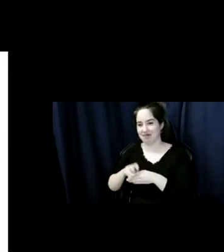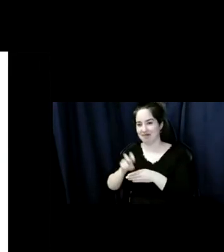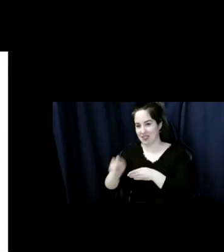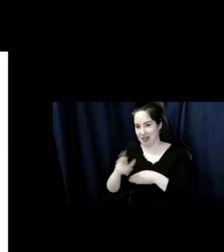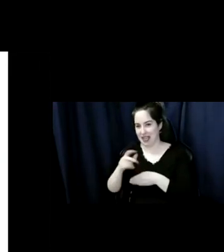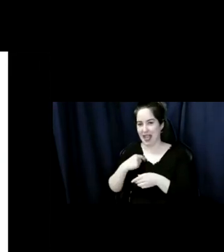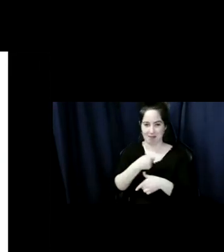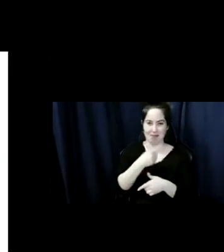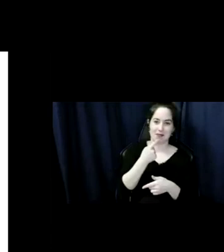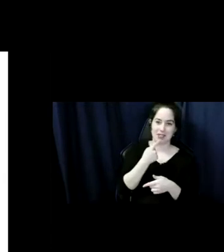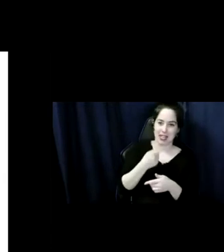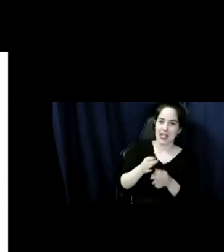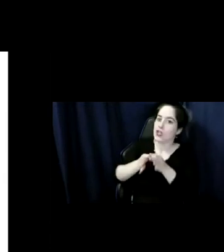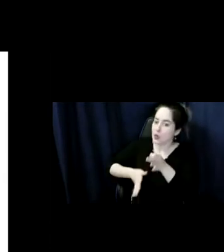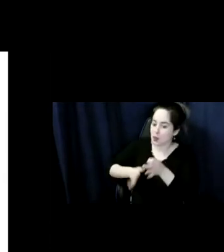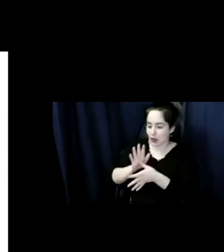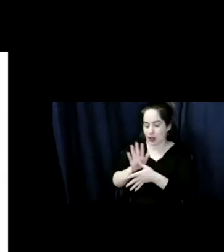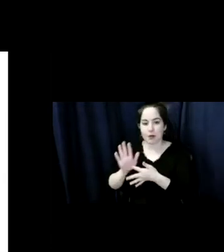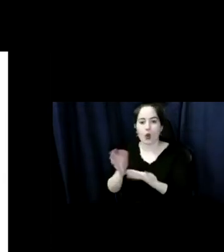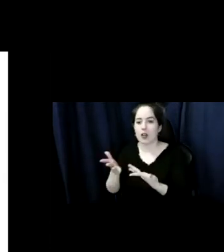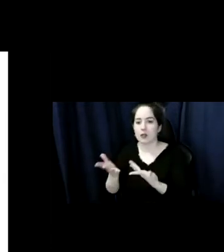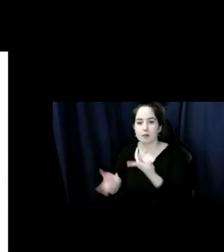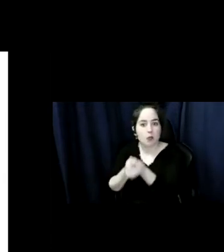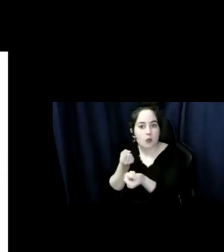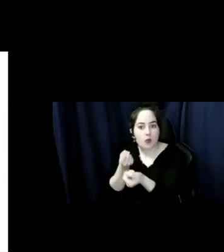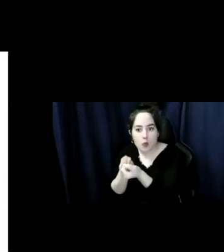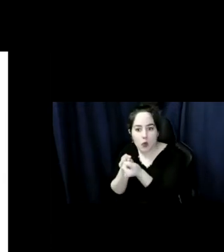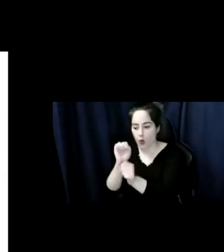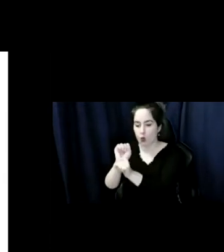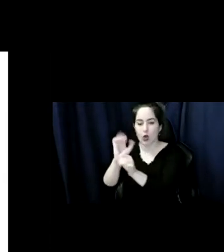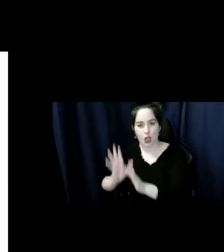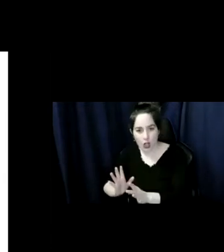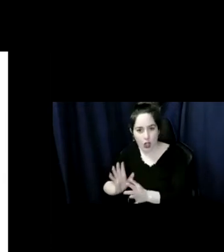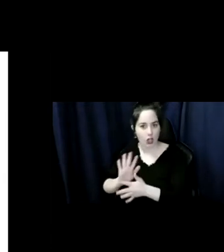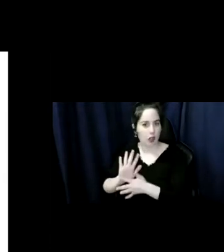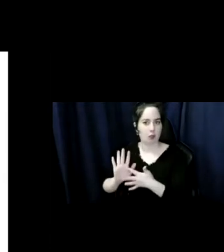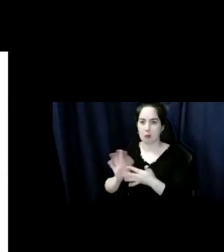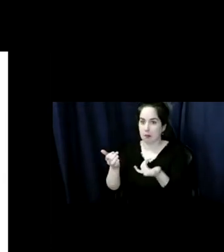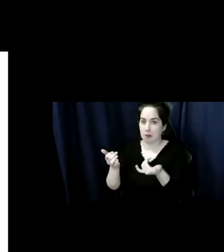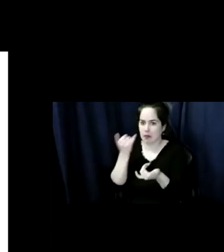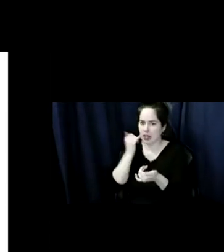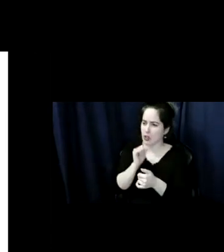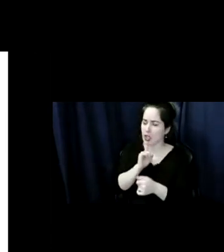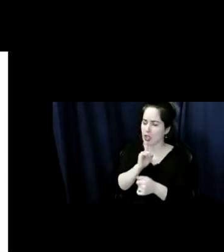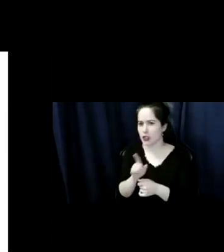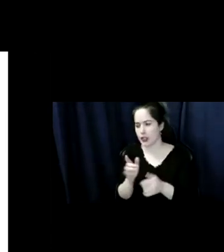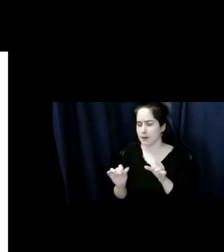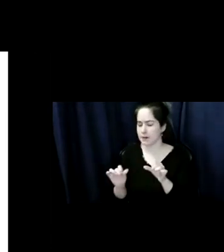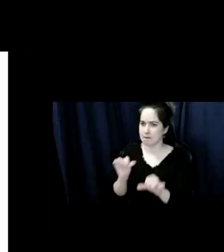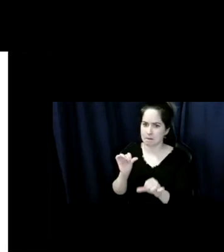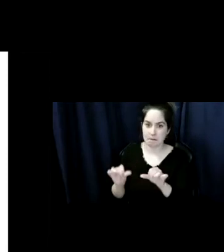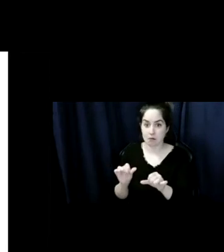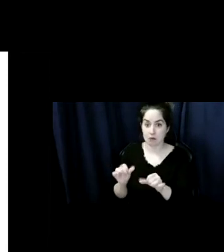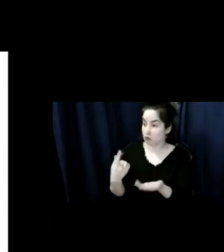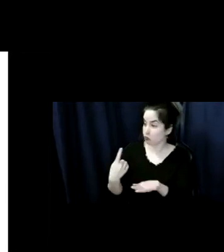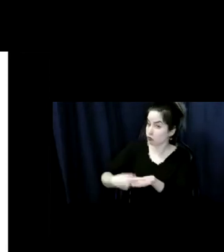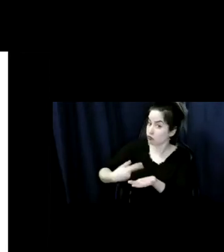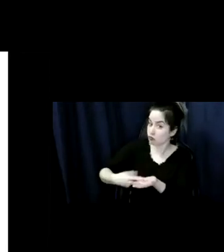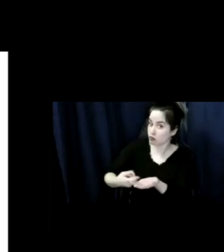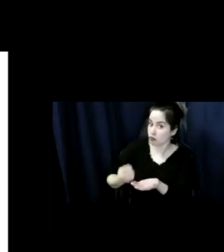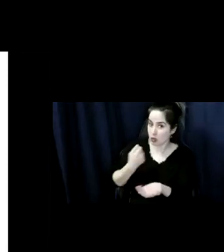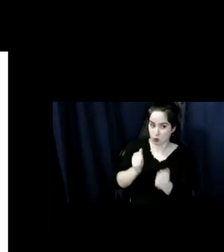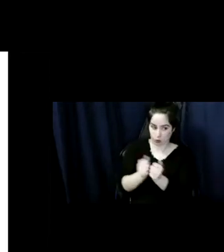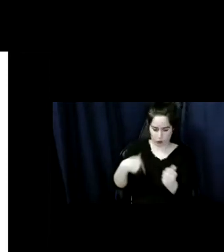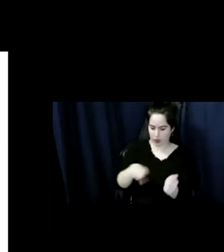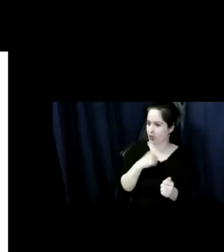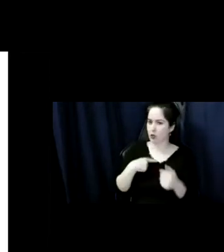or attendant care or anything like that. If you're not sure, just talk to us and we'll talk it out with you. We're quite open